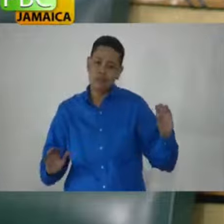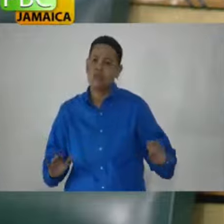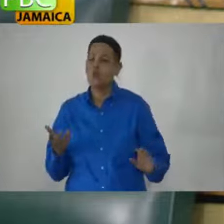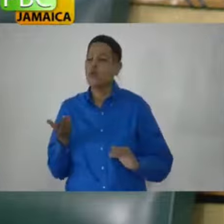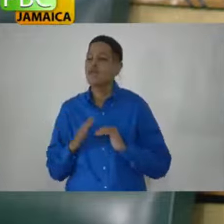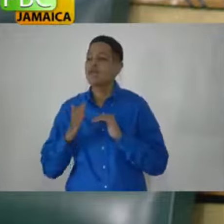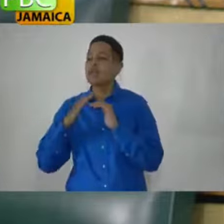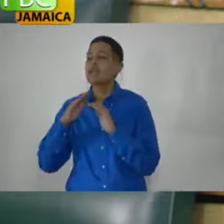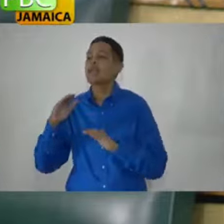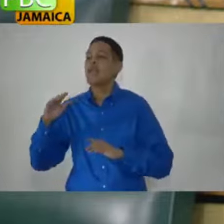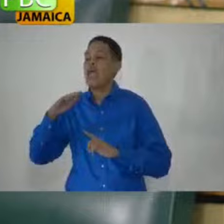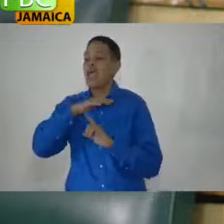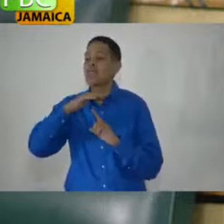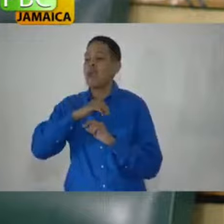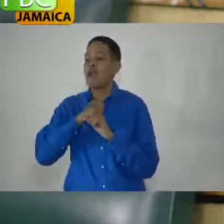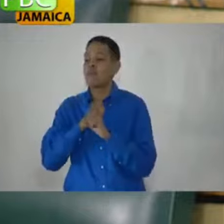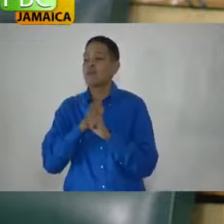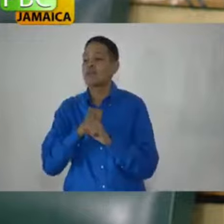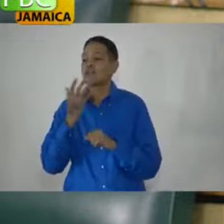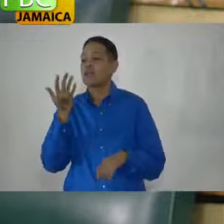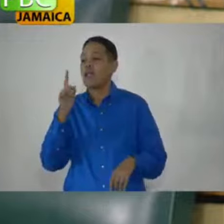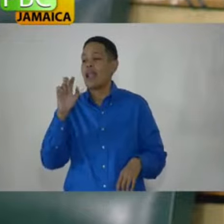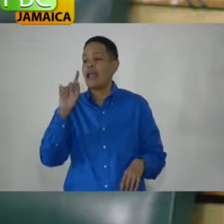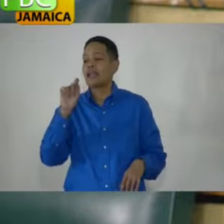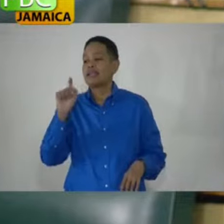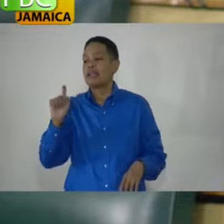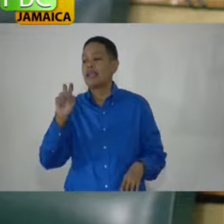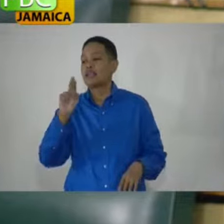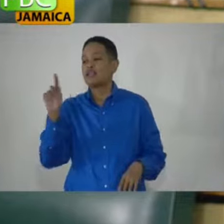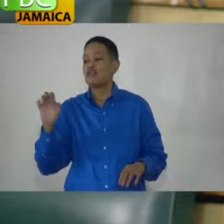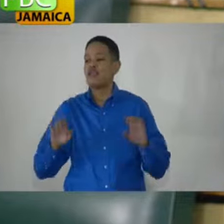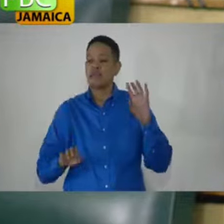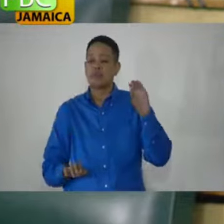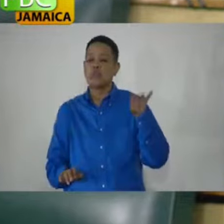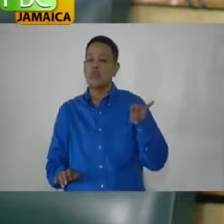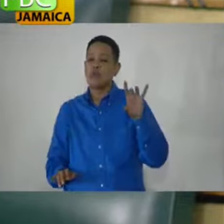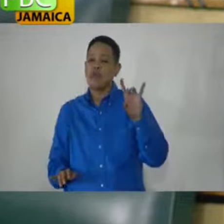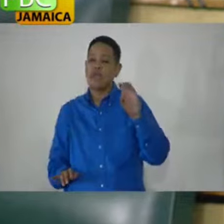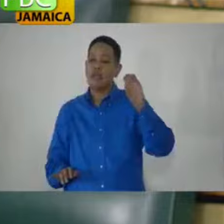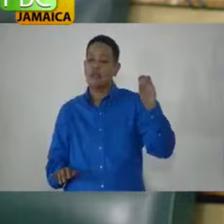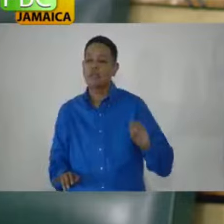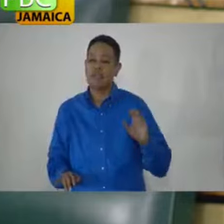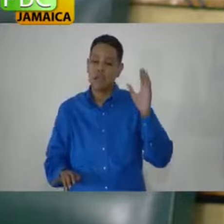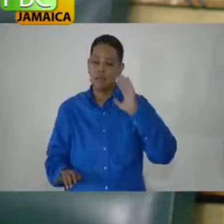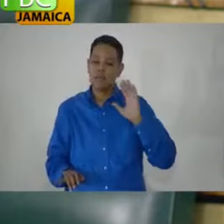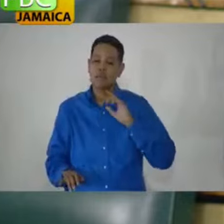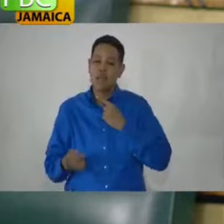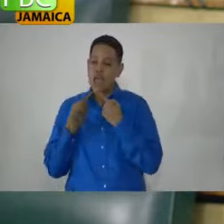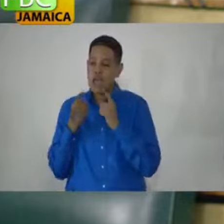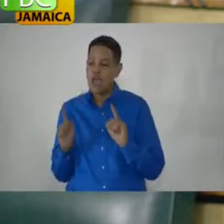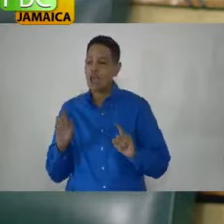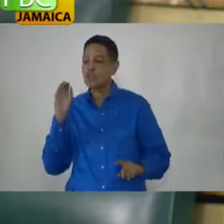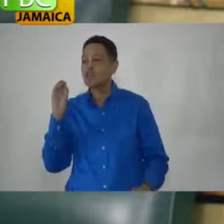environmental protection levy rate modestly from 0.8% as previously announced